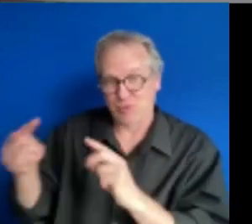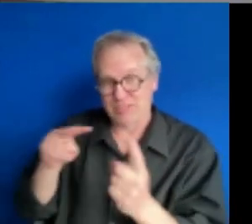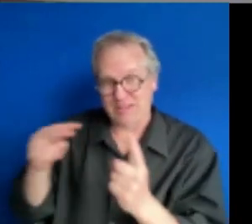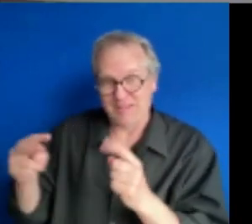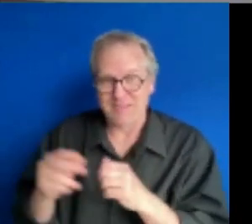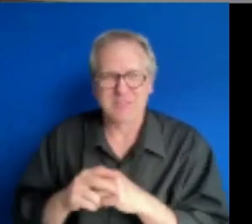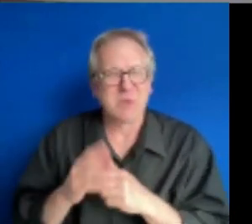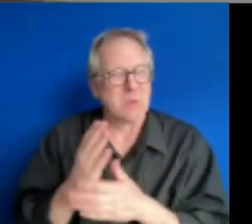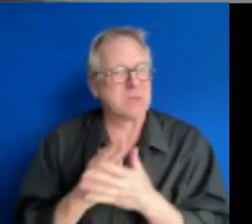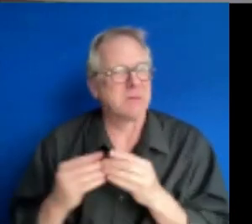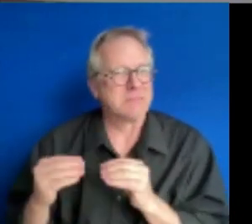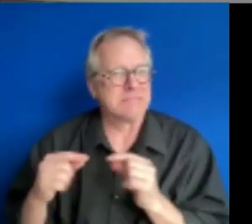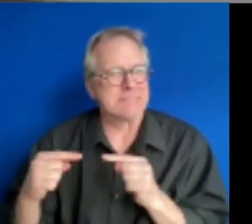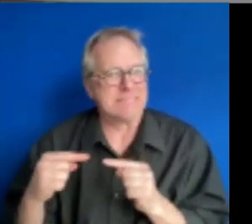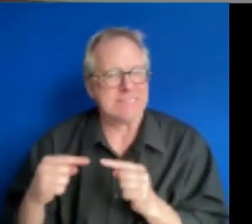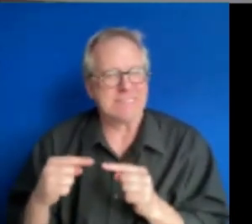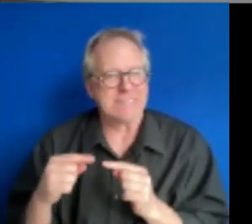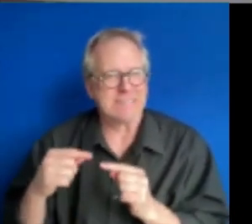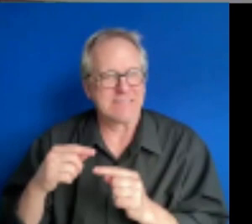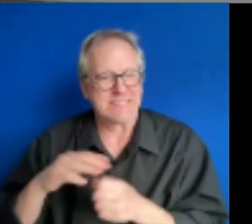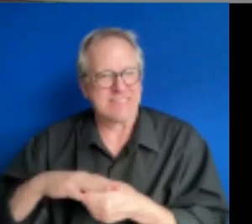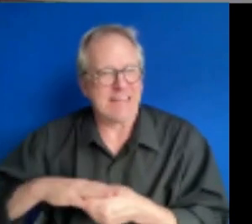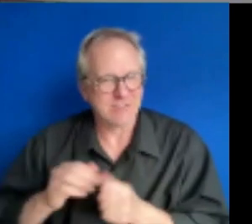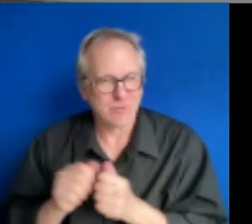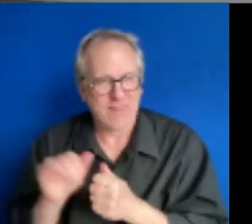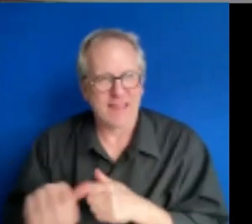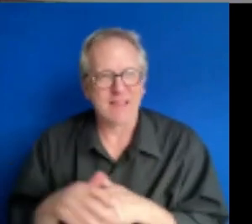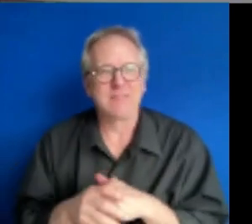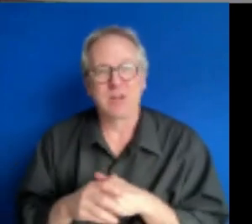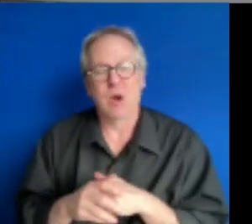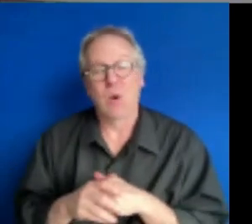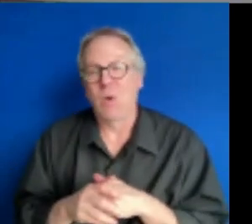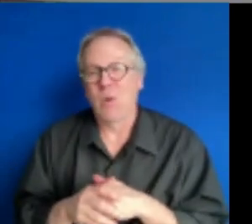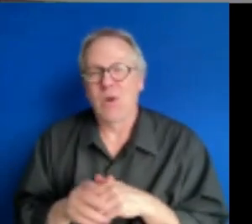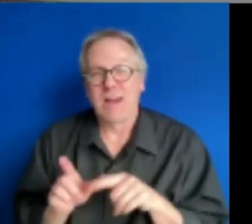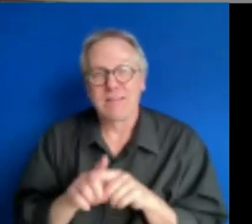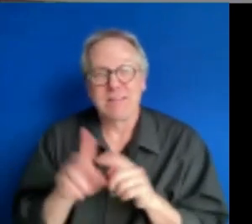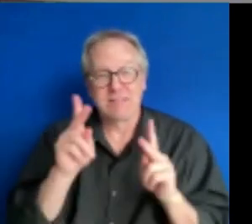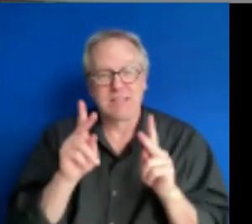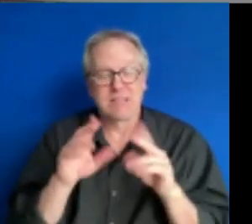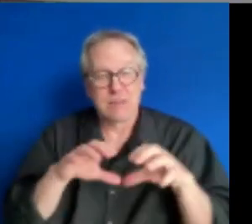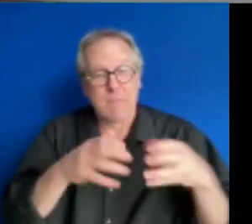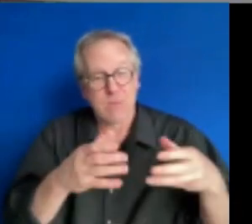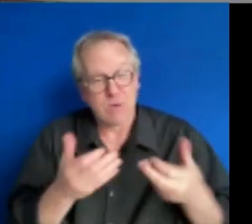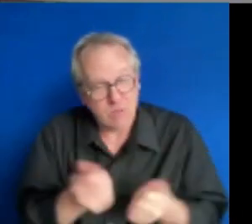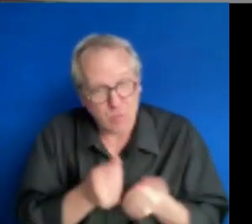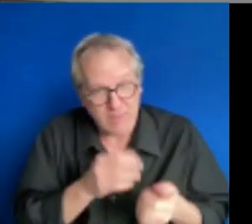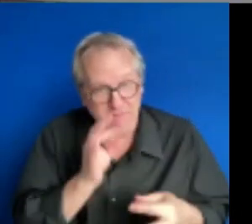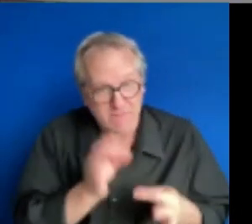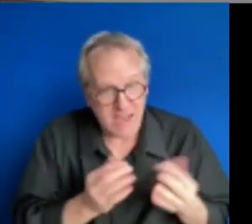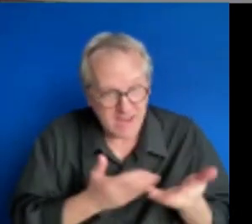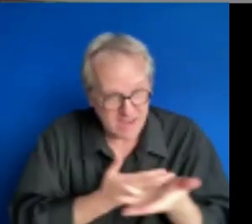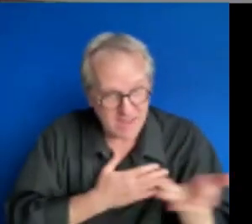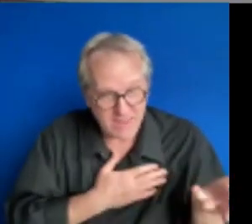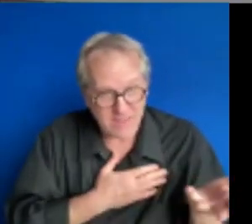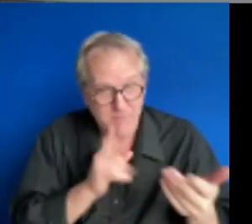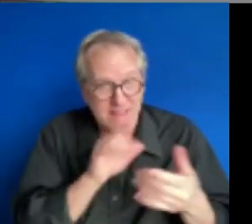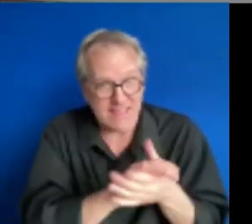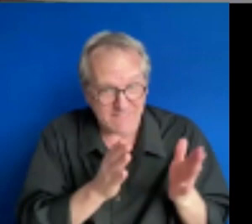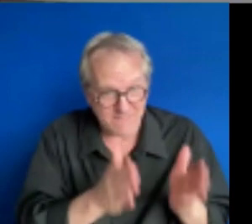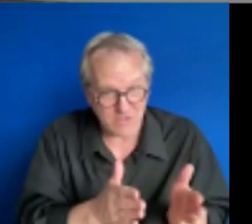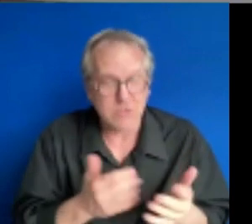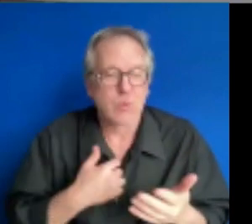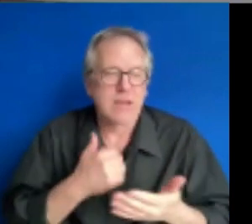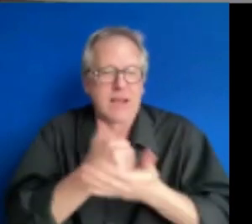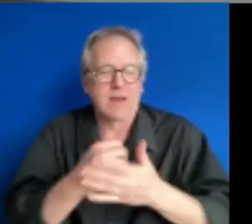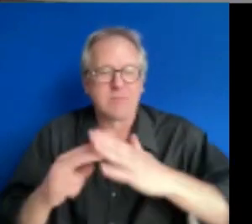There is some tension there. And so as communities of faith, I believe that our job then is to help be the